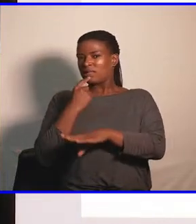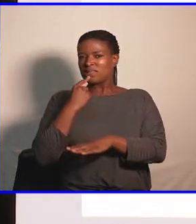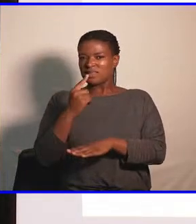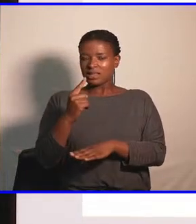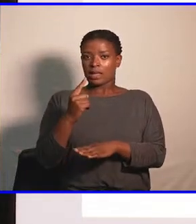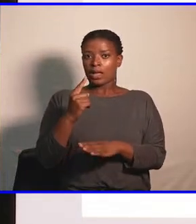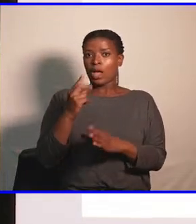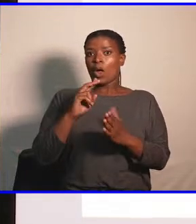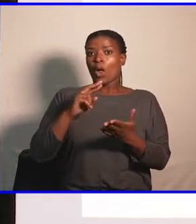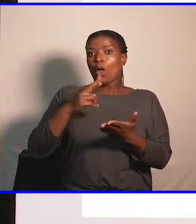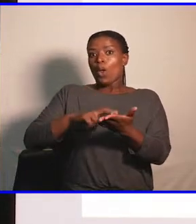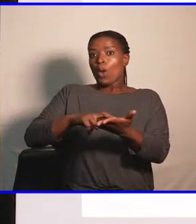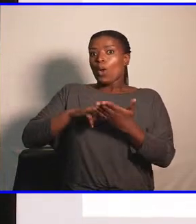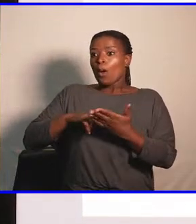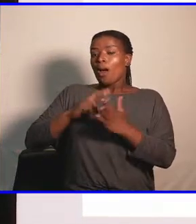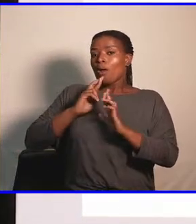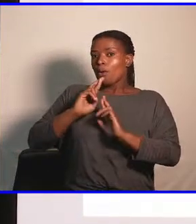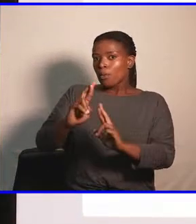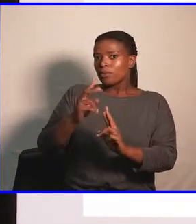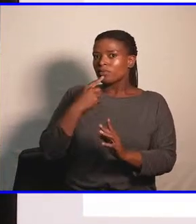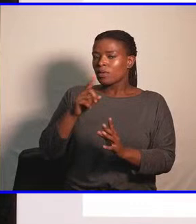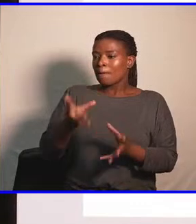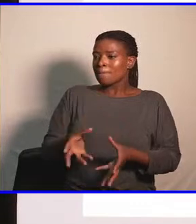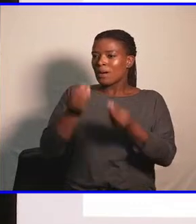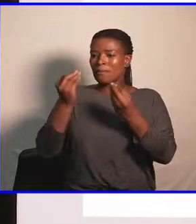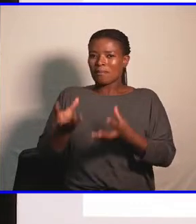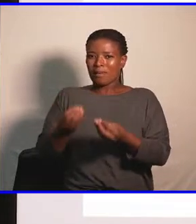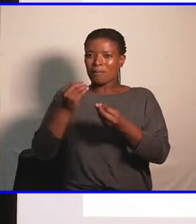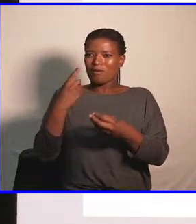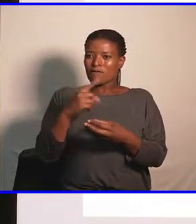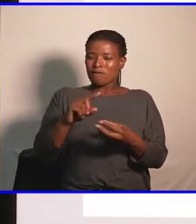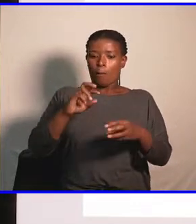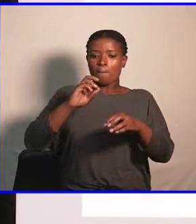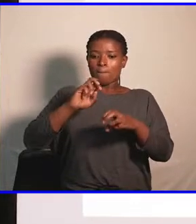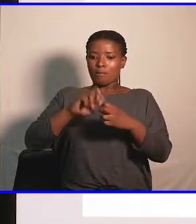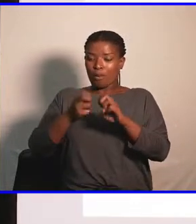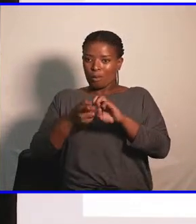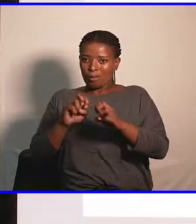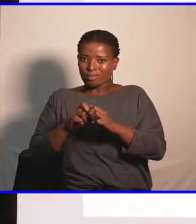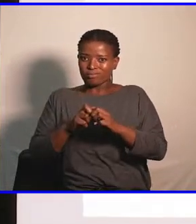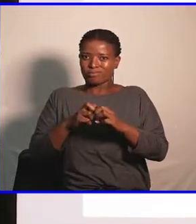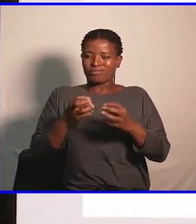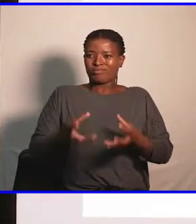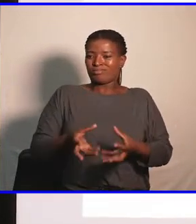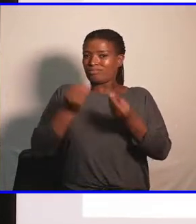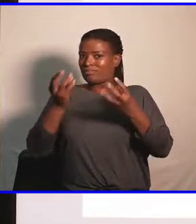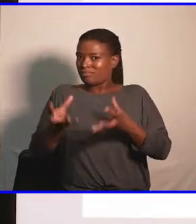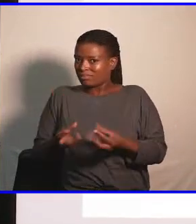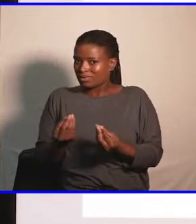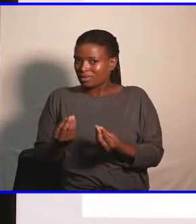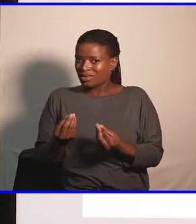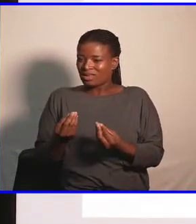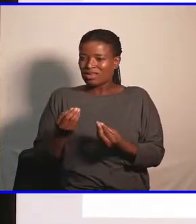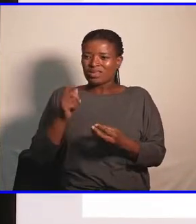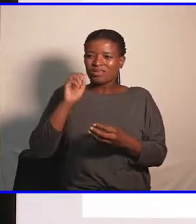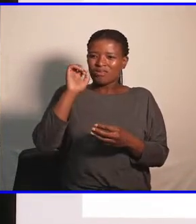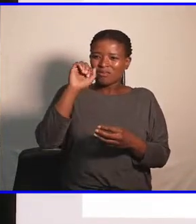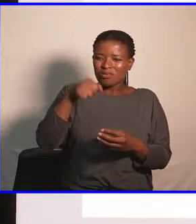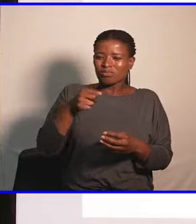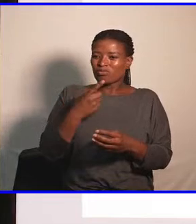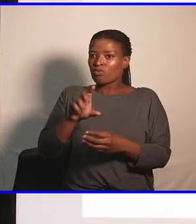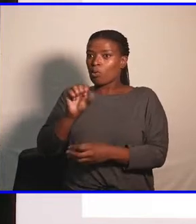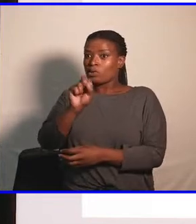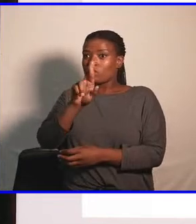report could not capture the extent of the damage that has been exacted on